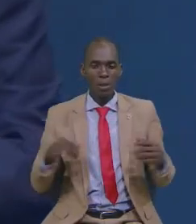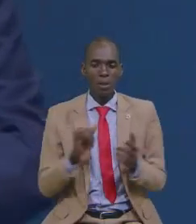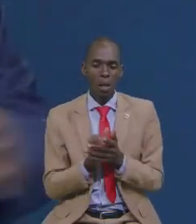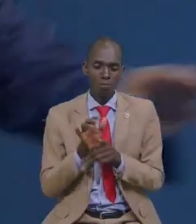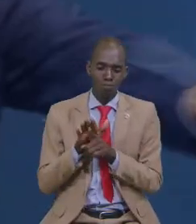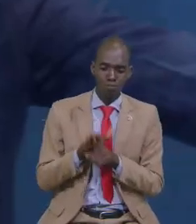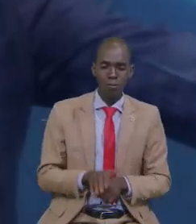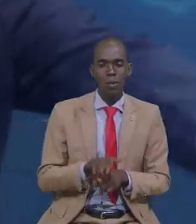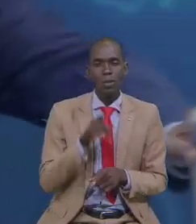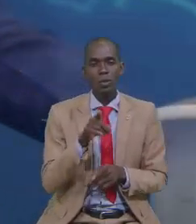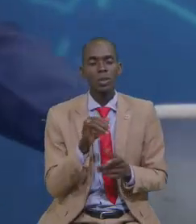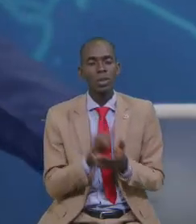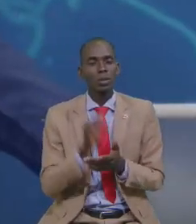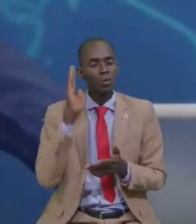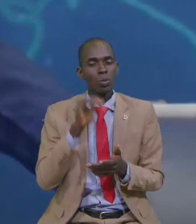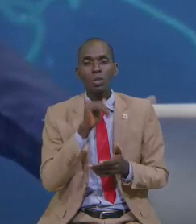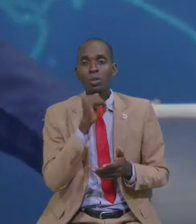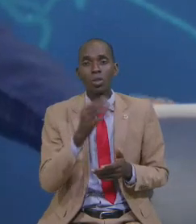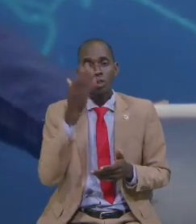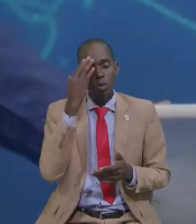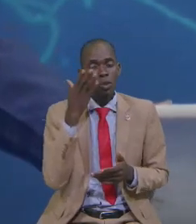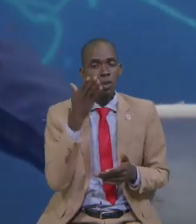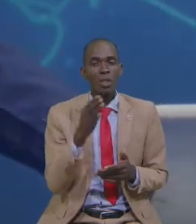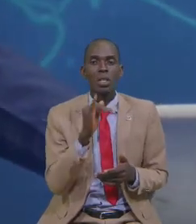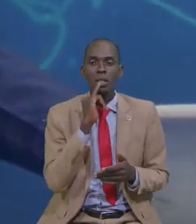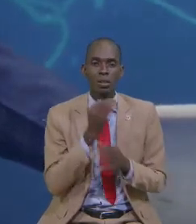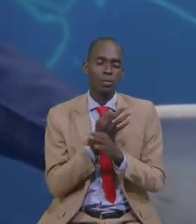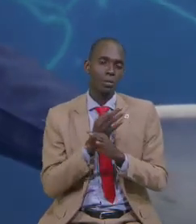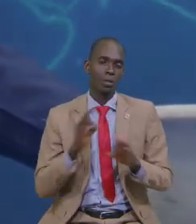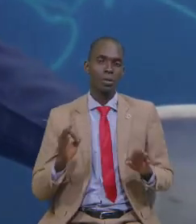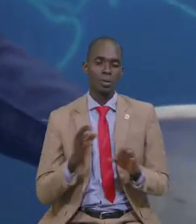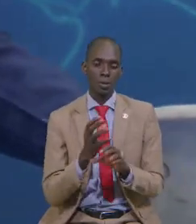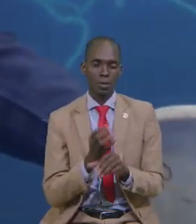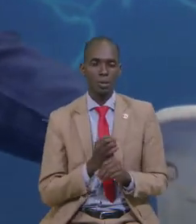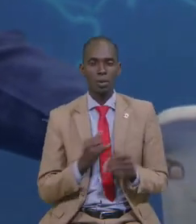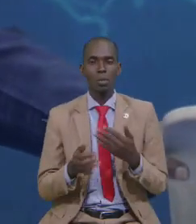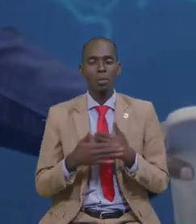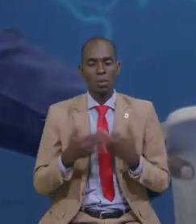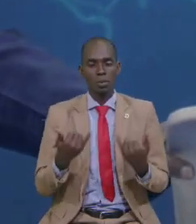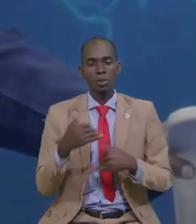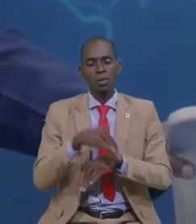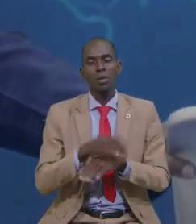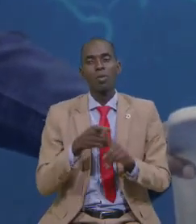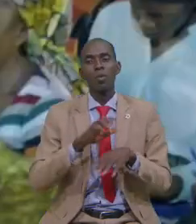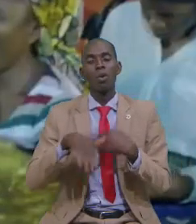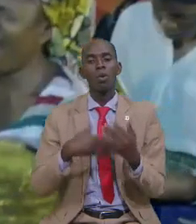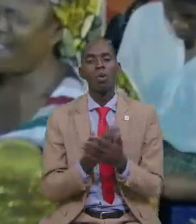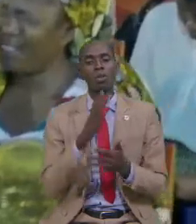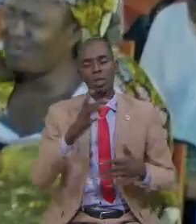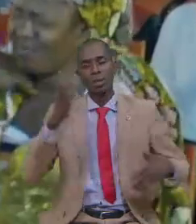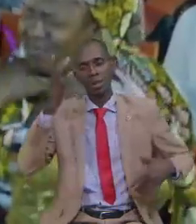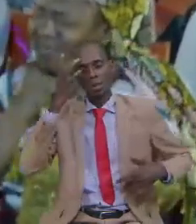could not move, there is freedom, recovery tonight from all your sicknesses.